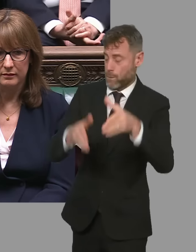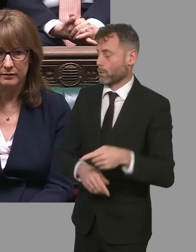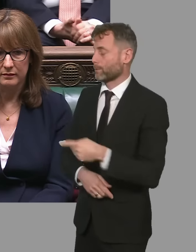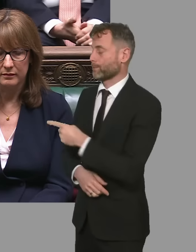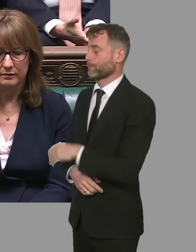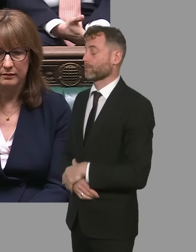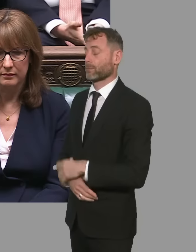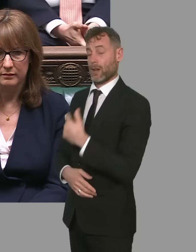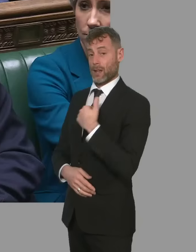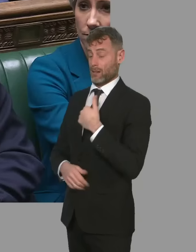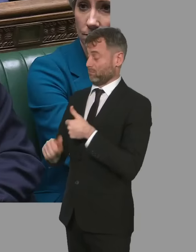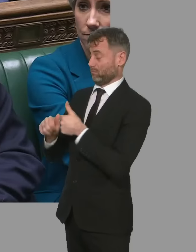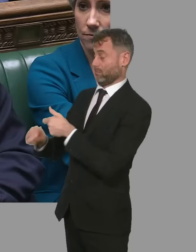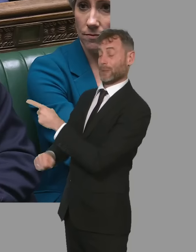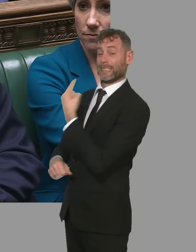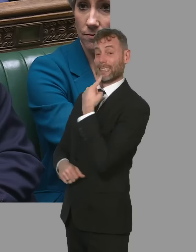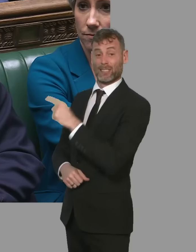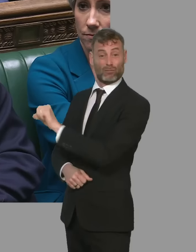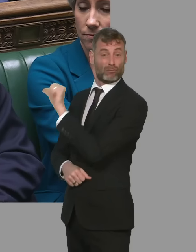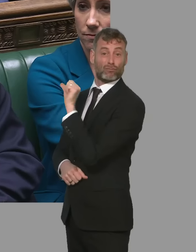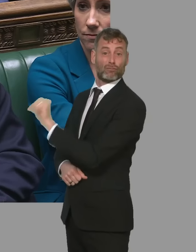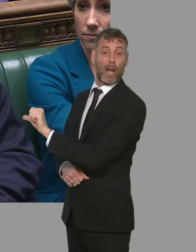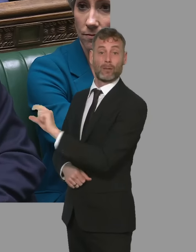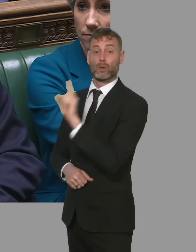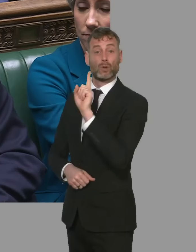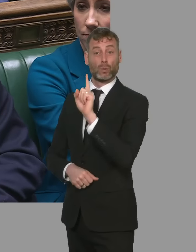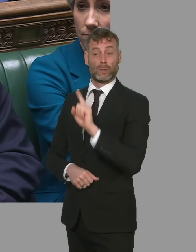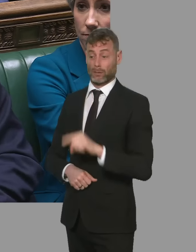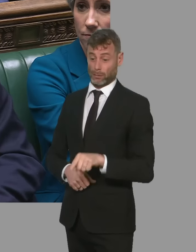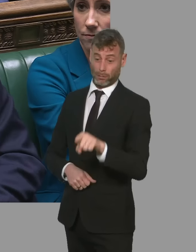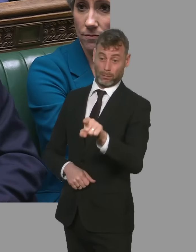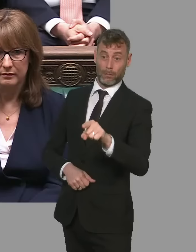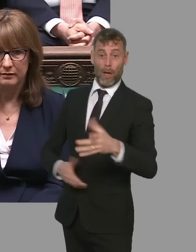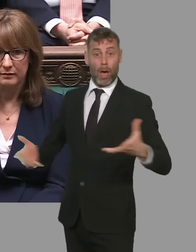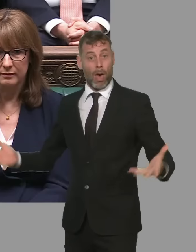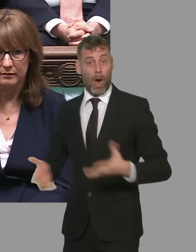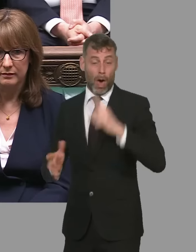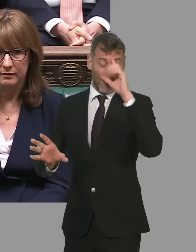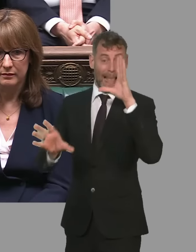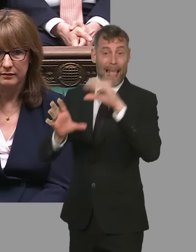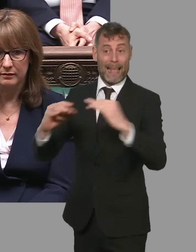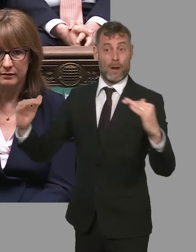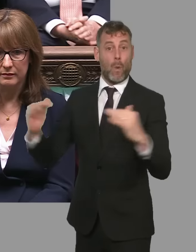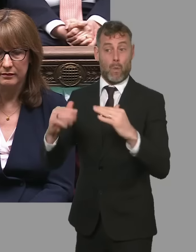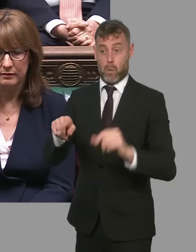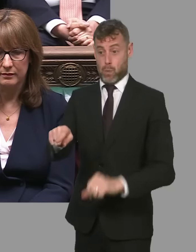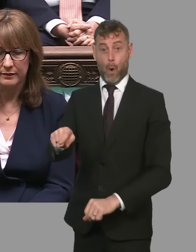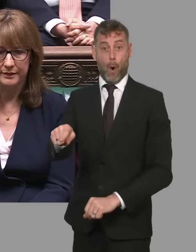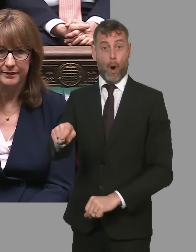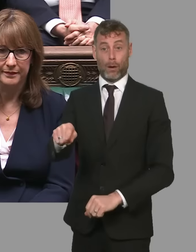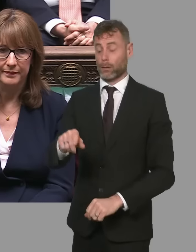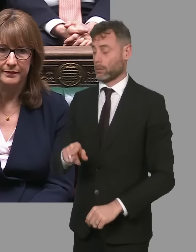that. At least he's read the legislation that I'm being challenged on. It does help. It does help. At